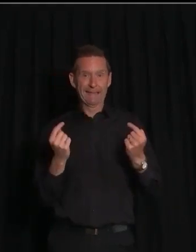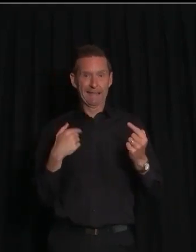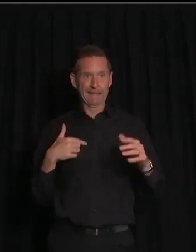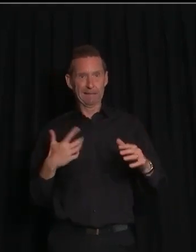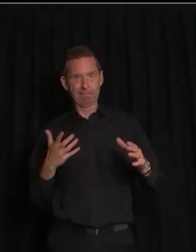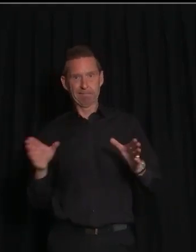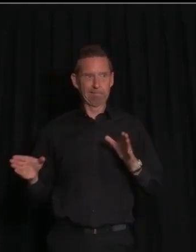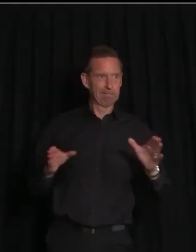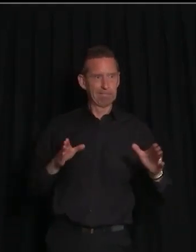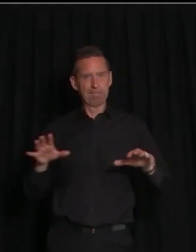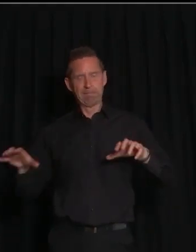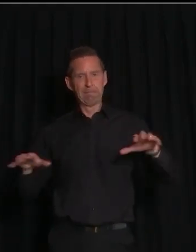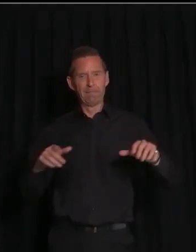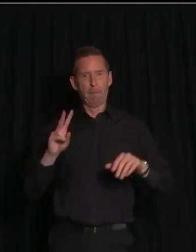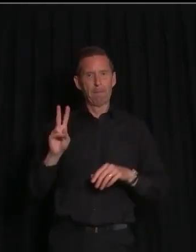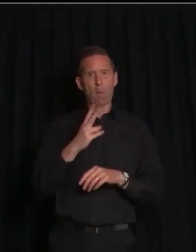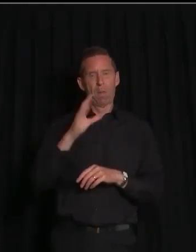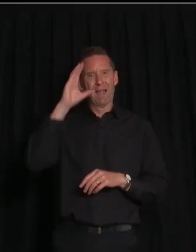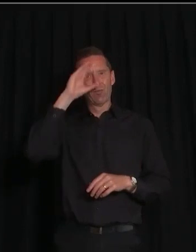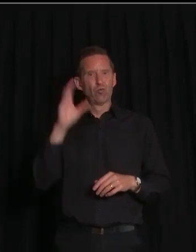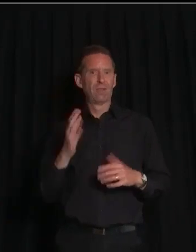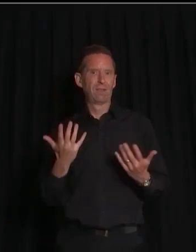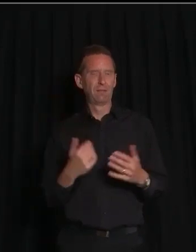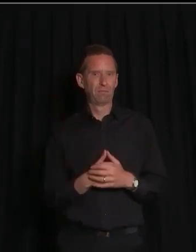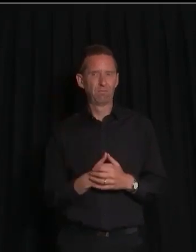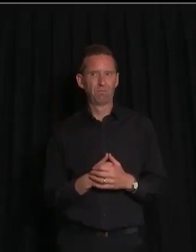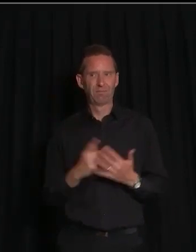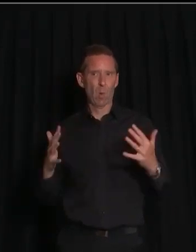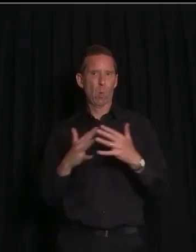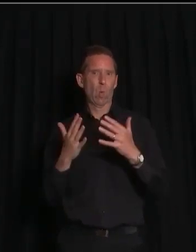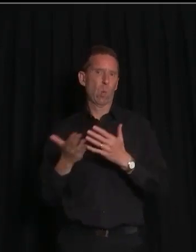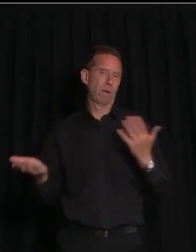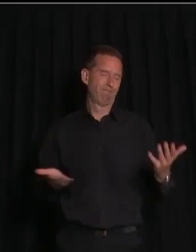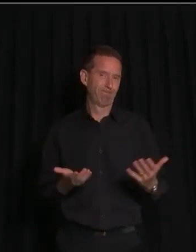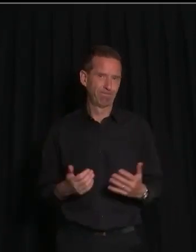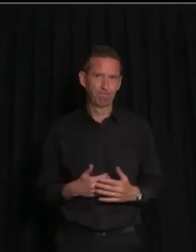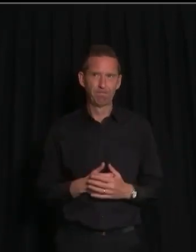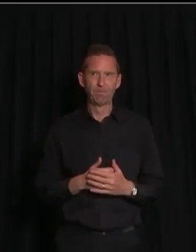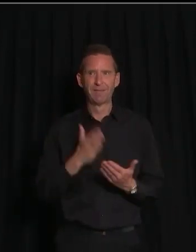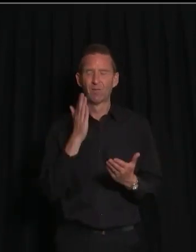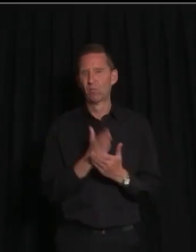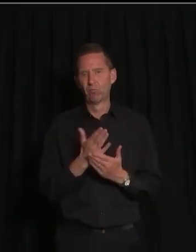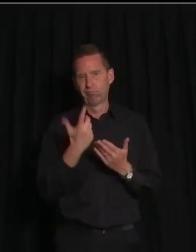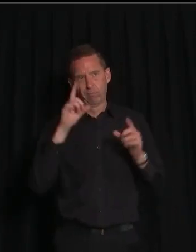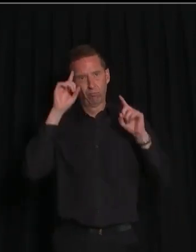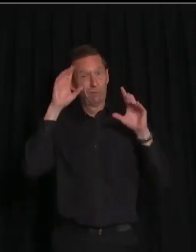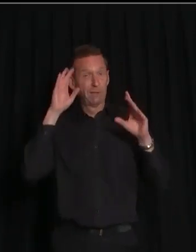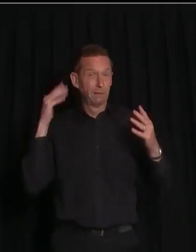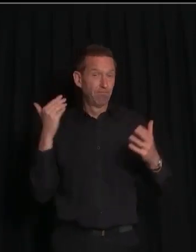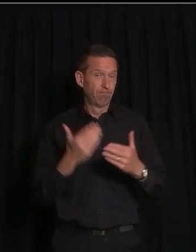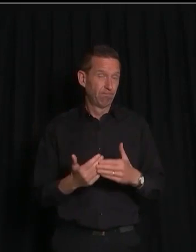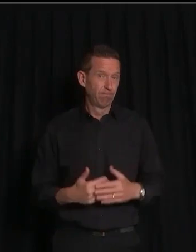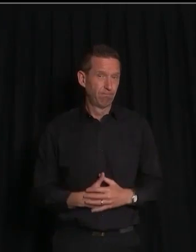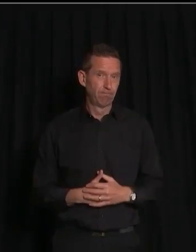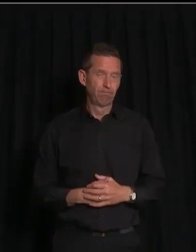sides of the conflict, and yeah, it's really been crazy, and